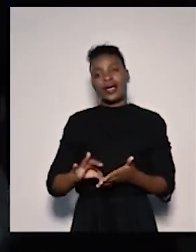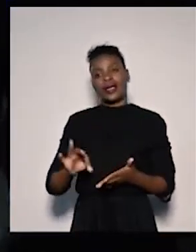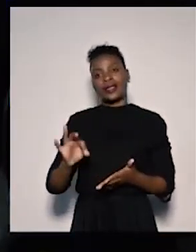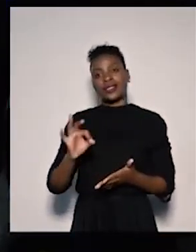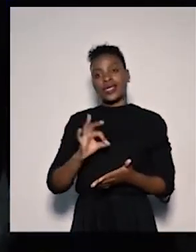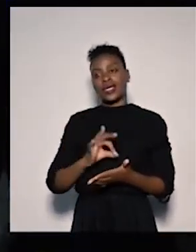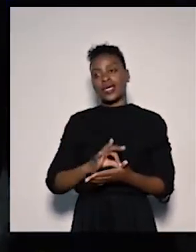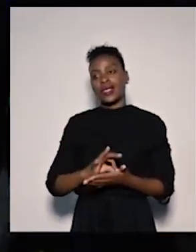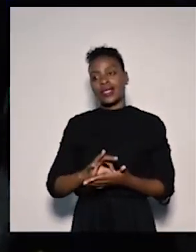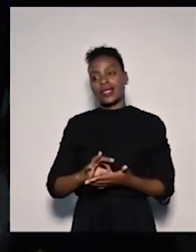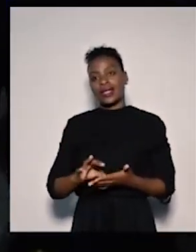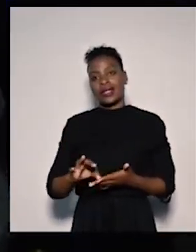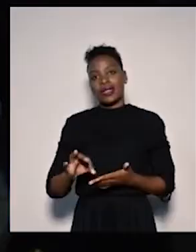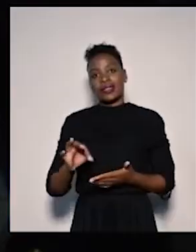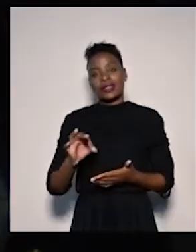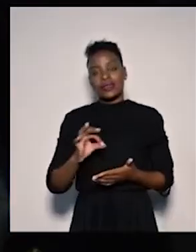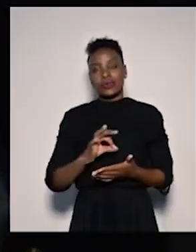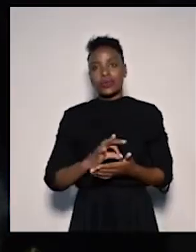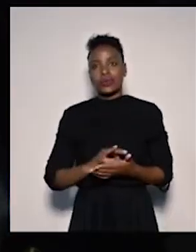tatse